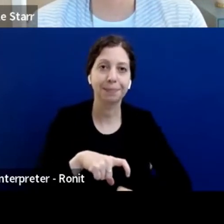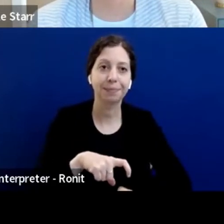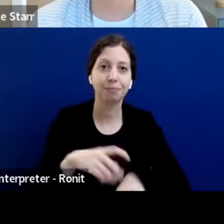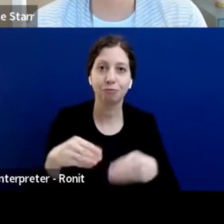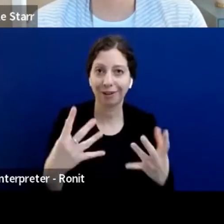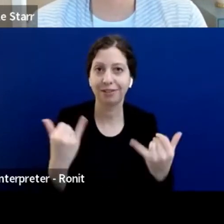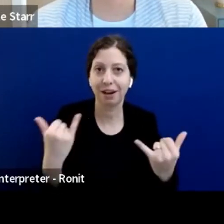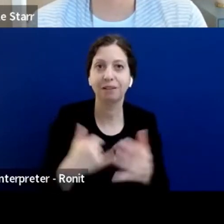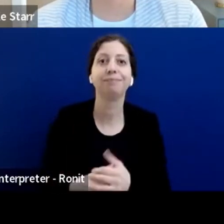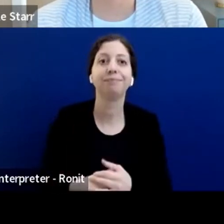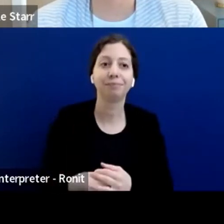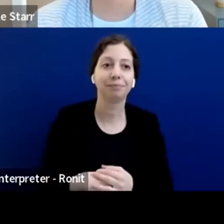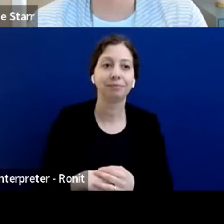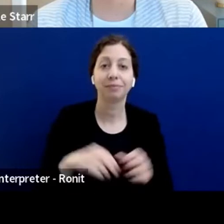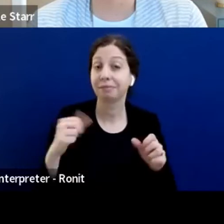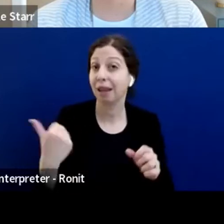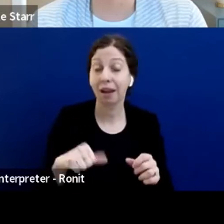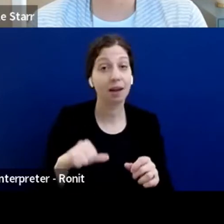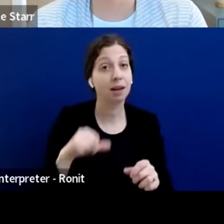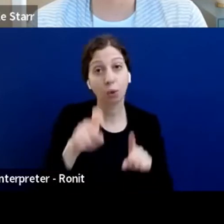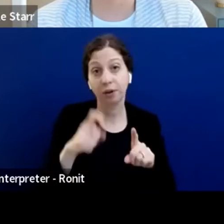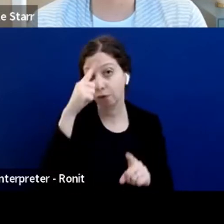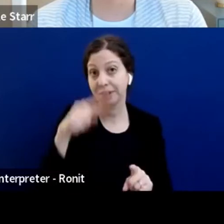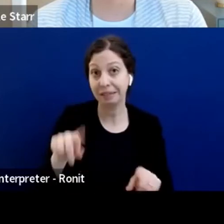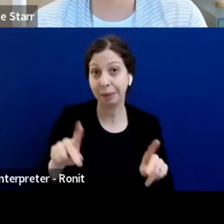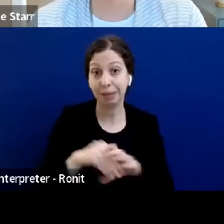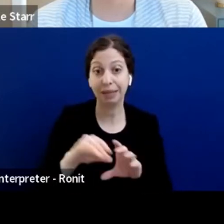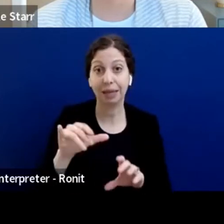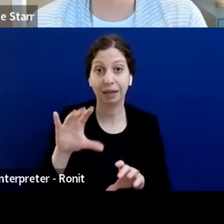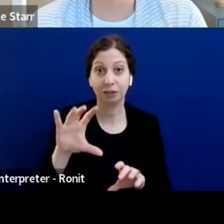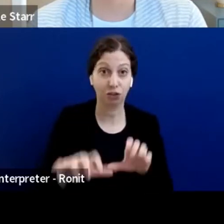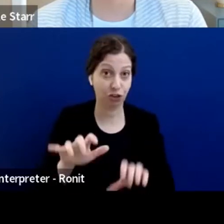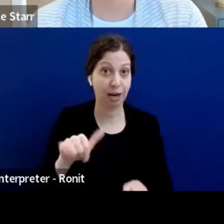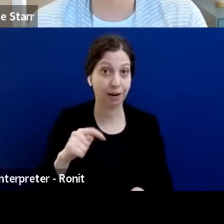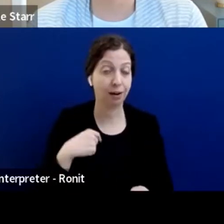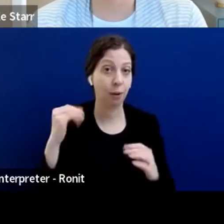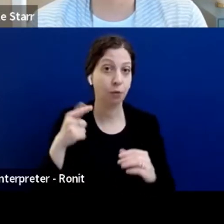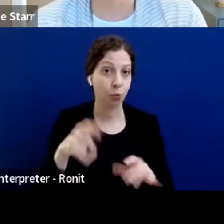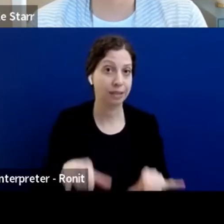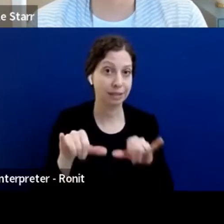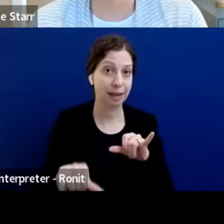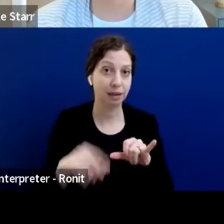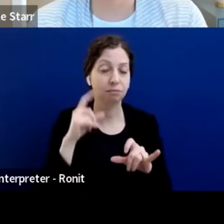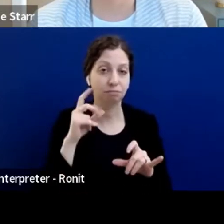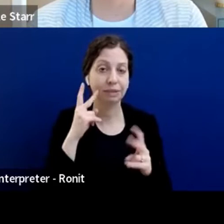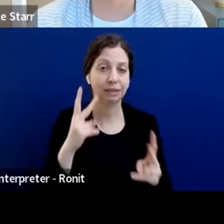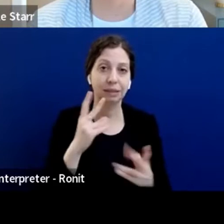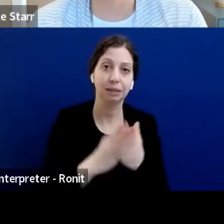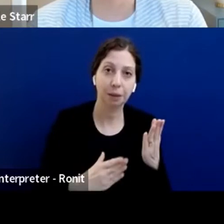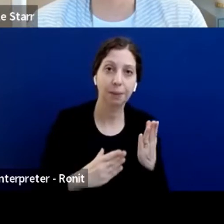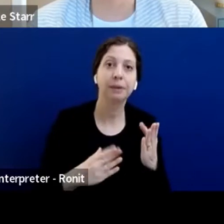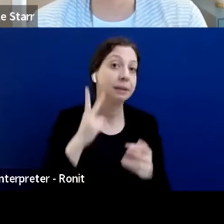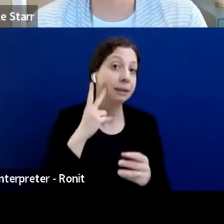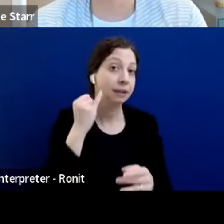today. You can put any questions for these folks in the chat. I hope that you guys will stay on and take a look at some of those things and see if there's